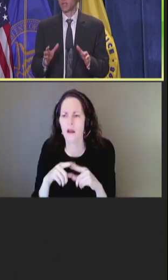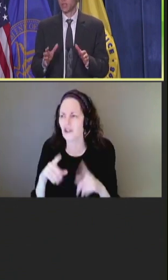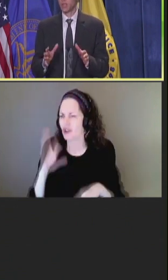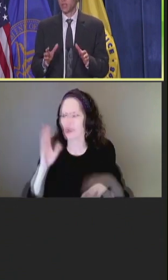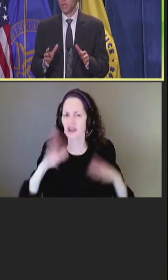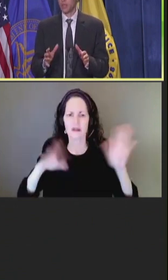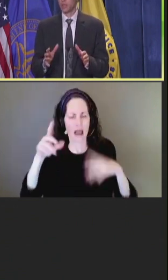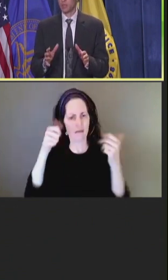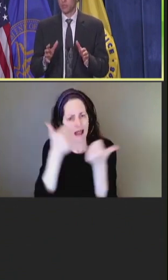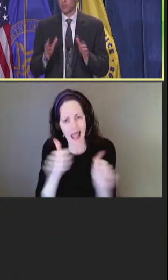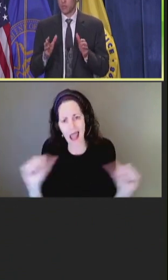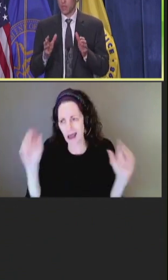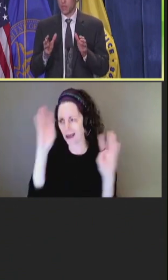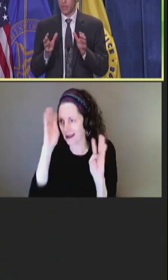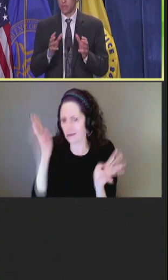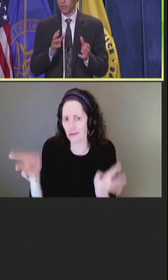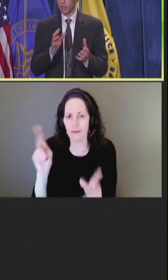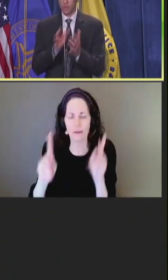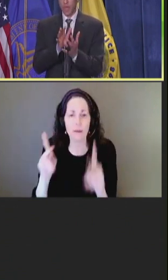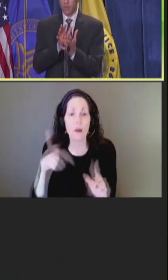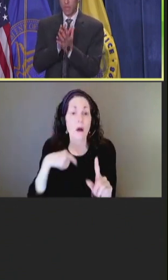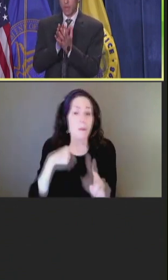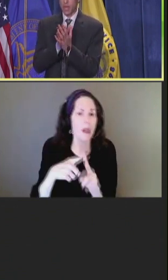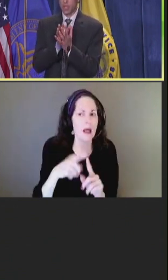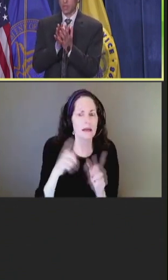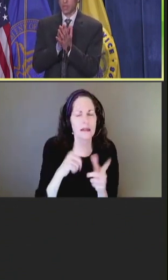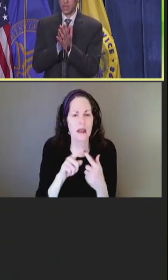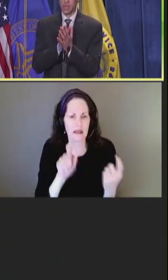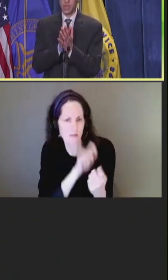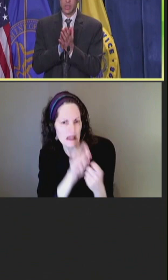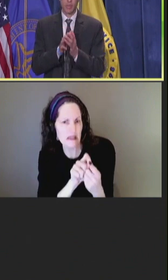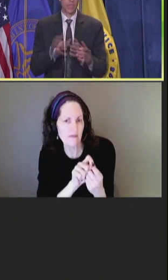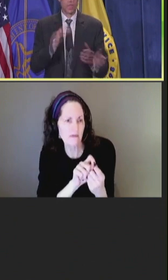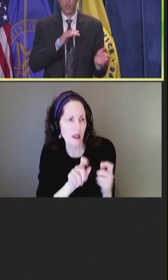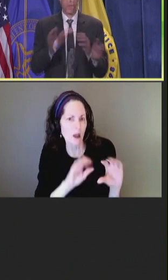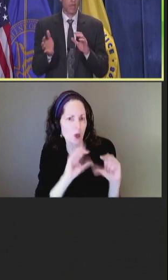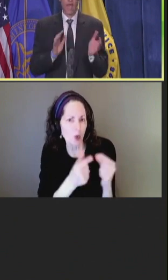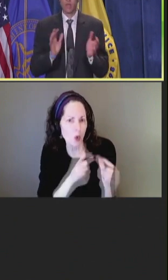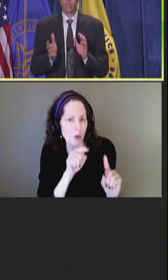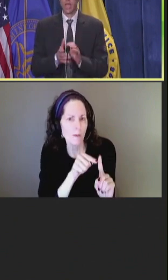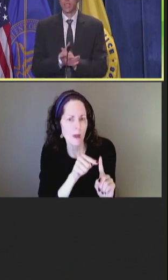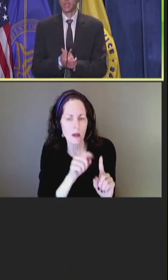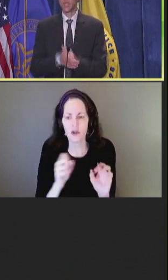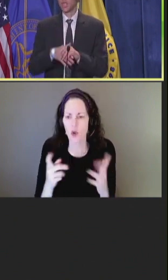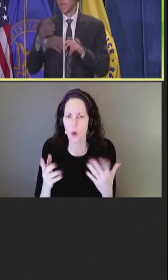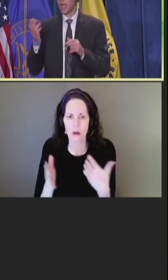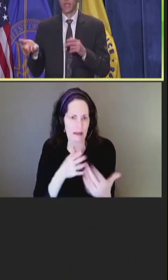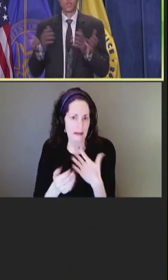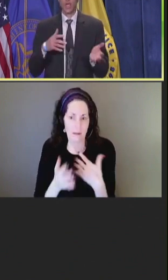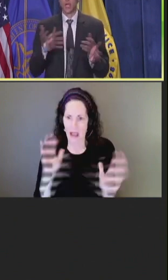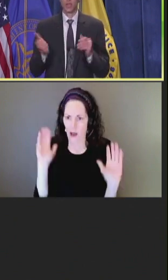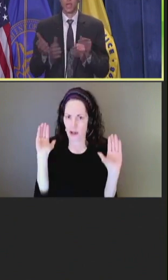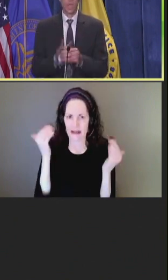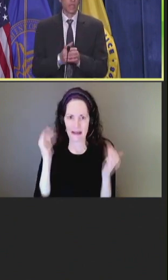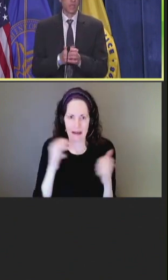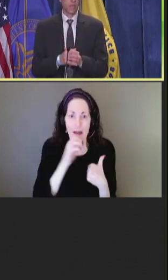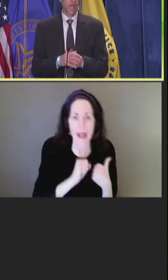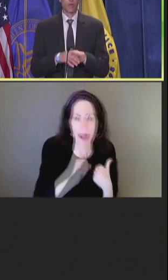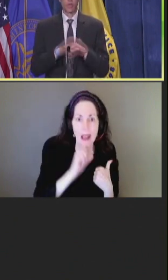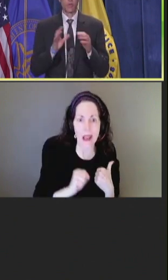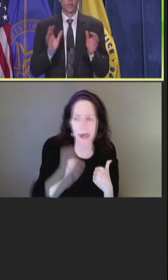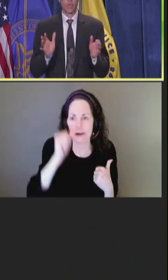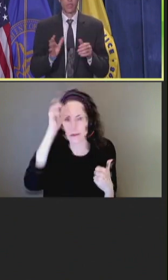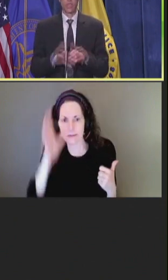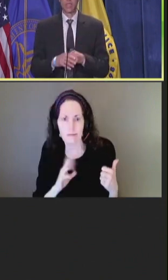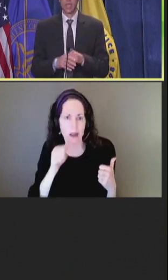matched, a very sort of high quality matching system. And no matter how you slice it, age, gender, it doesn't matter.